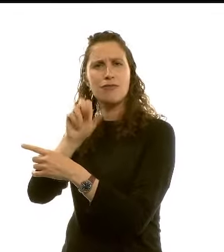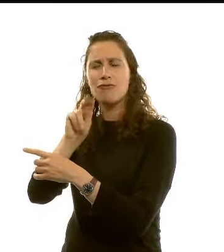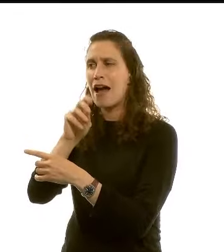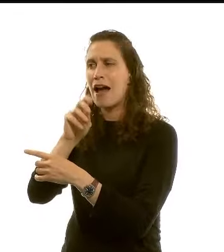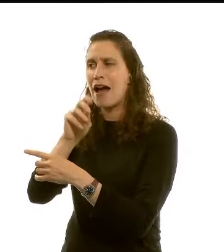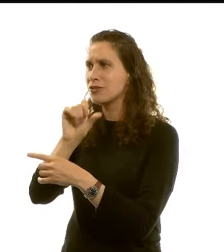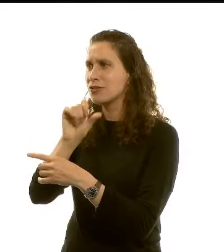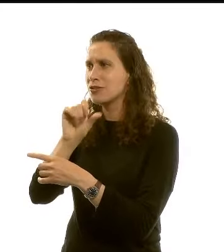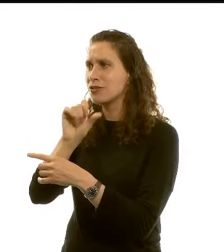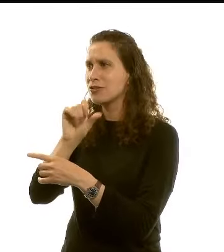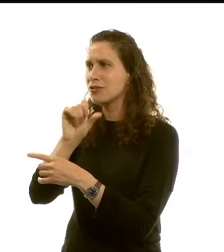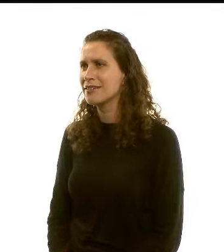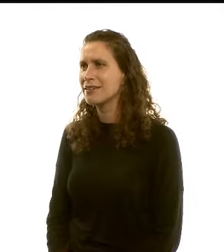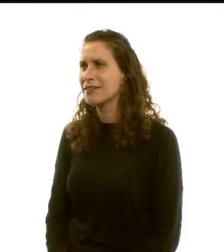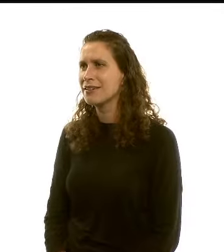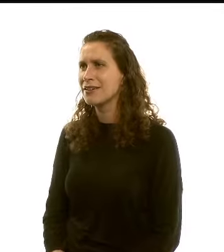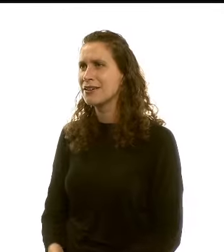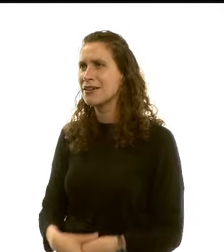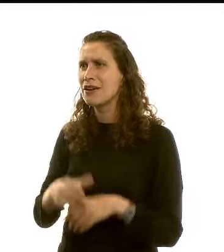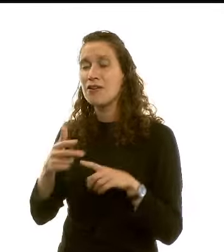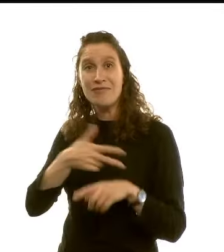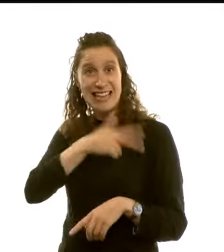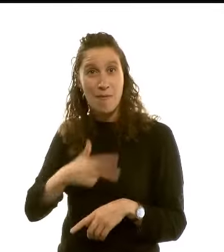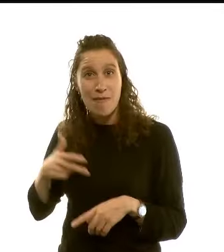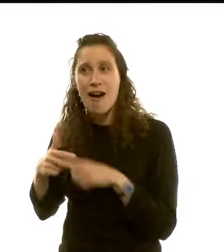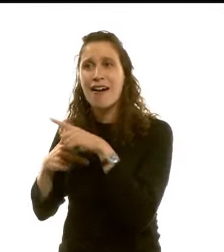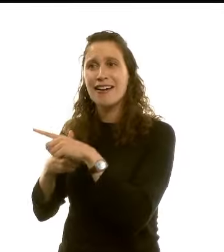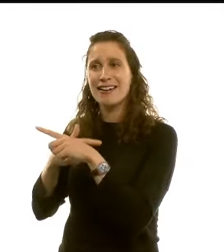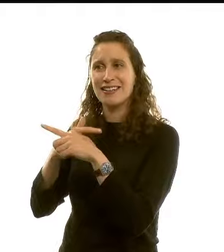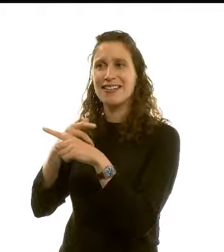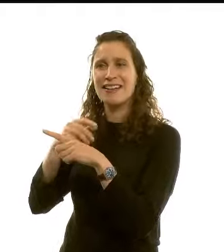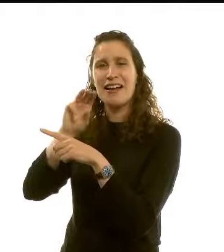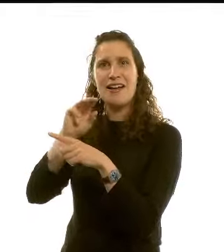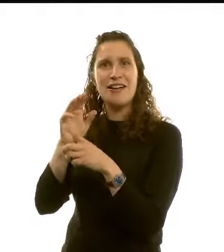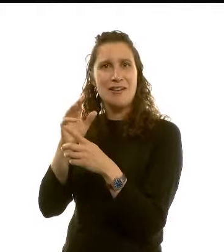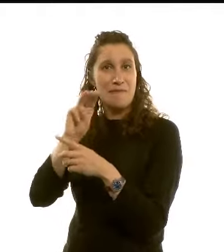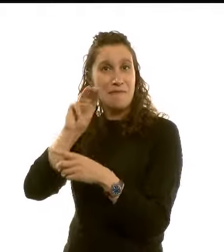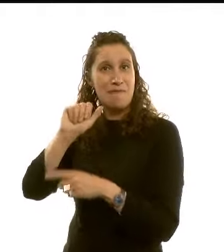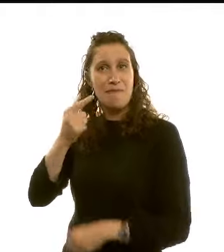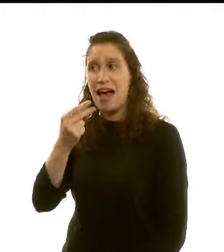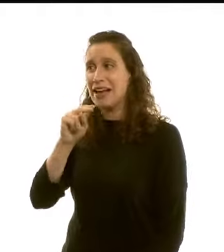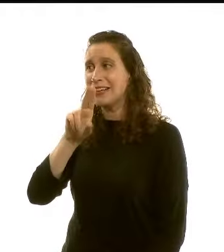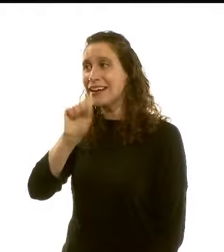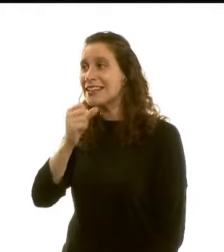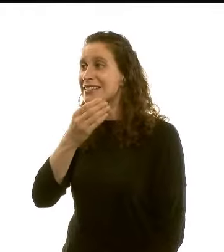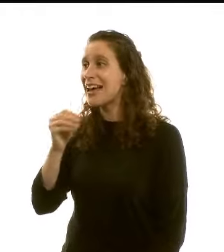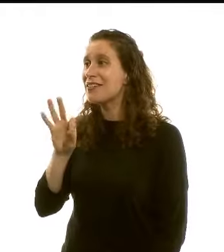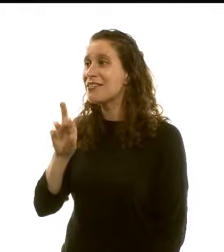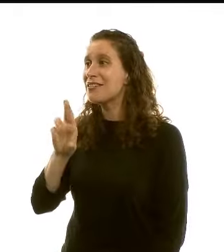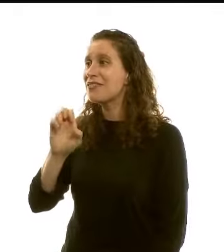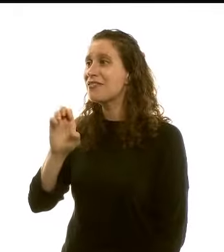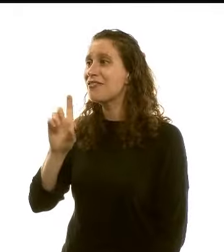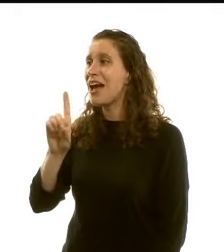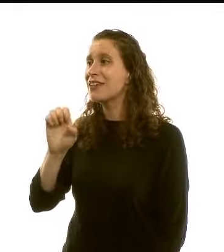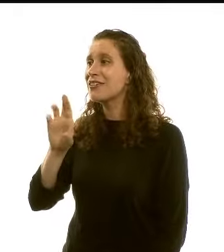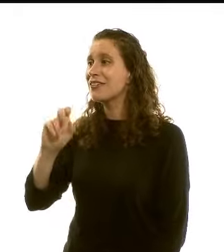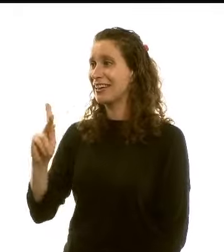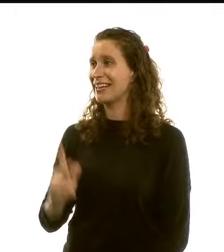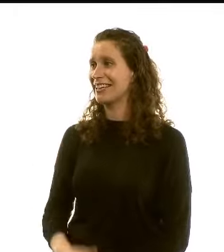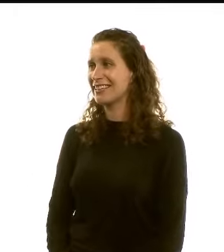And finally, from LEGO Masters Denmark, they infuse their builds with childlike wonder. Meet Magnus and Frederick.